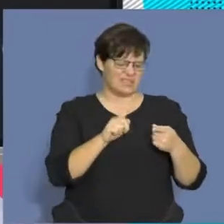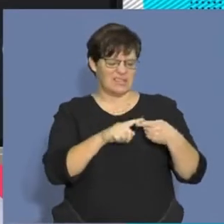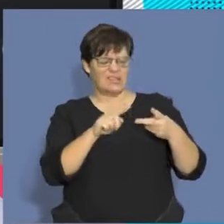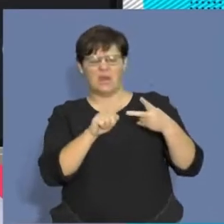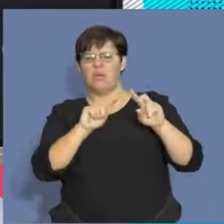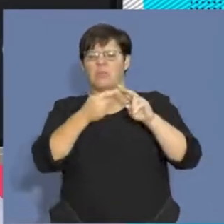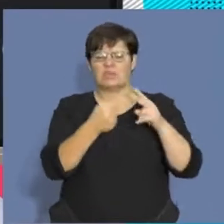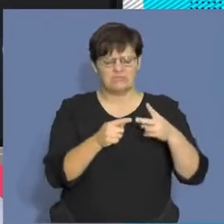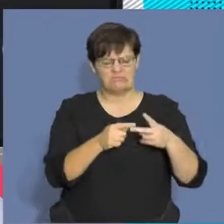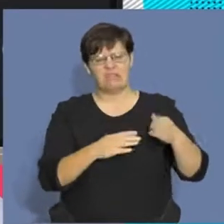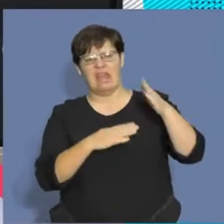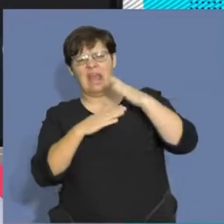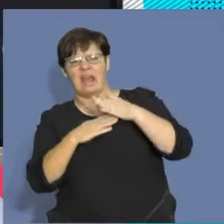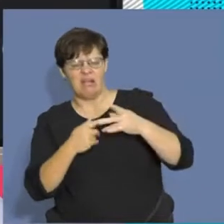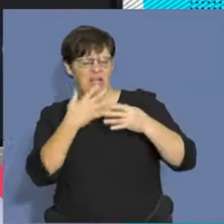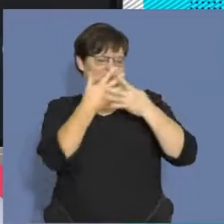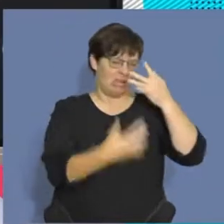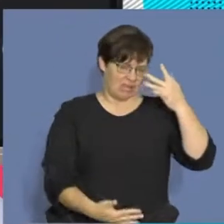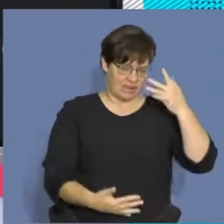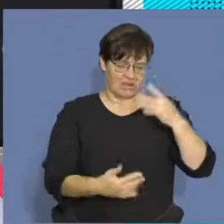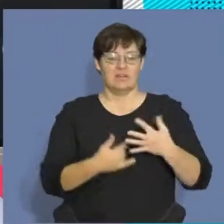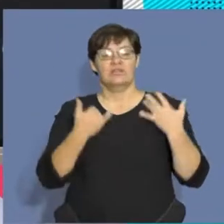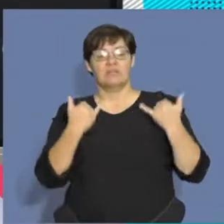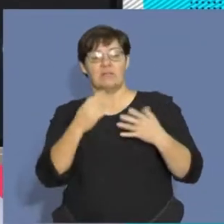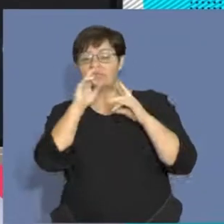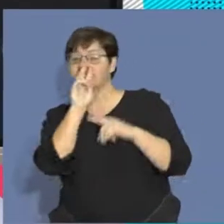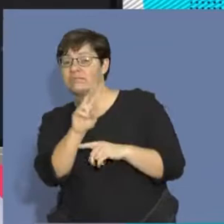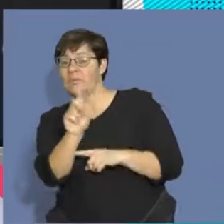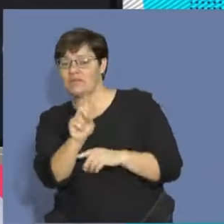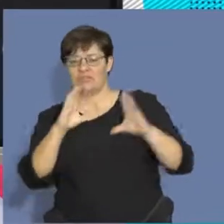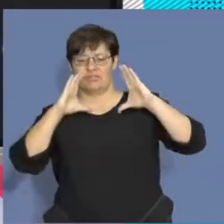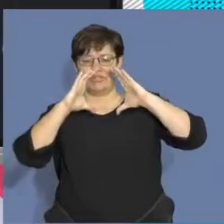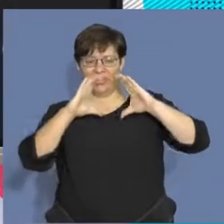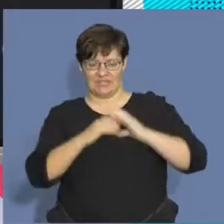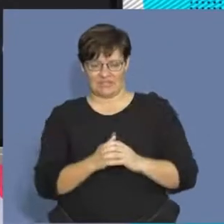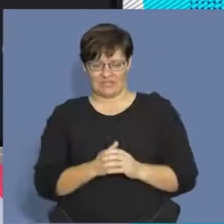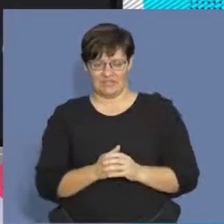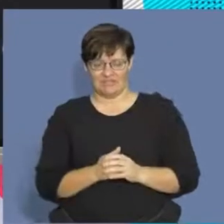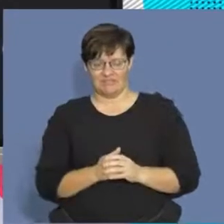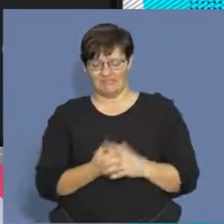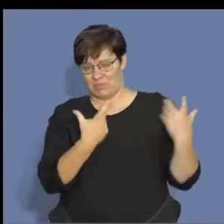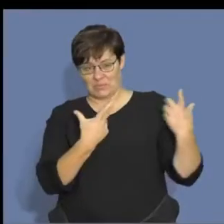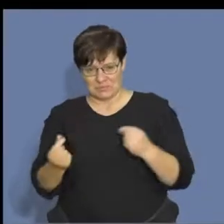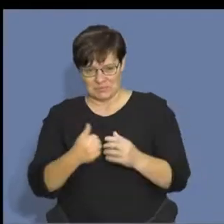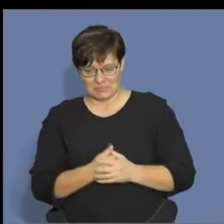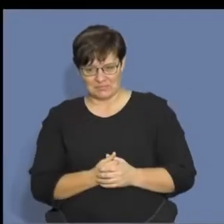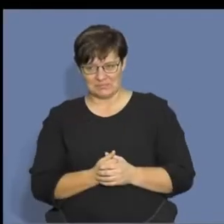angles and so on, and today we're going to be talking about circles. So let's get to that.